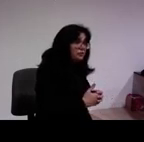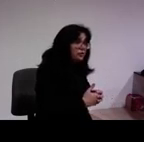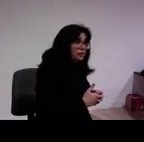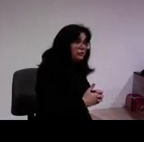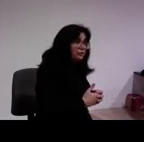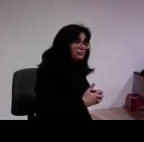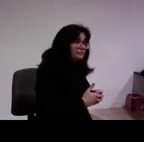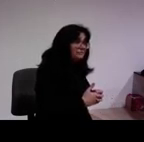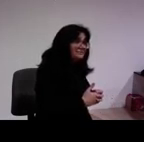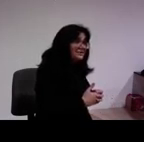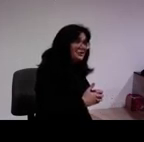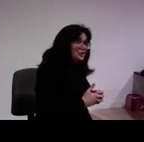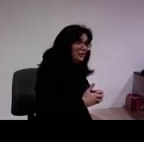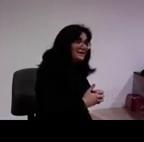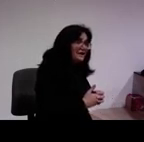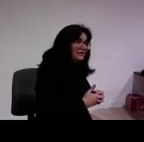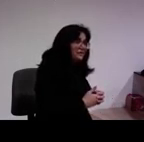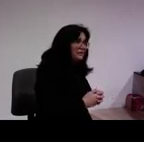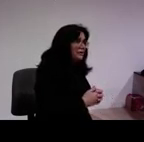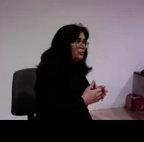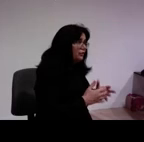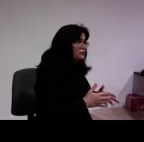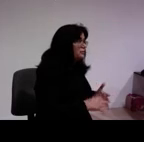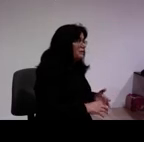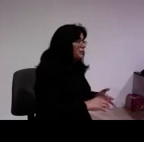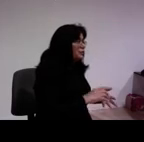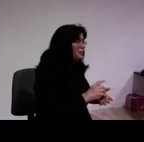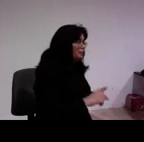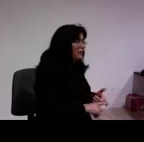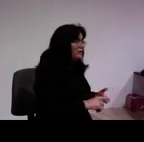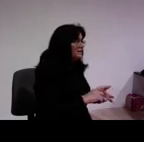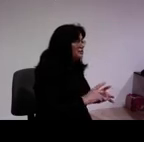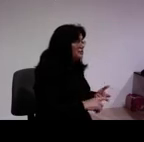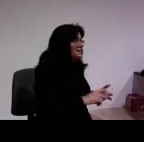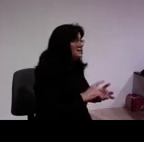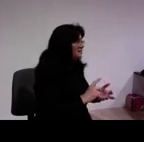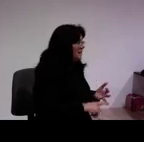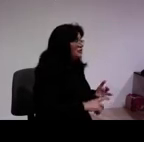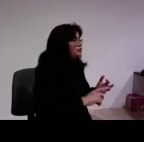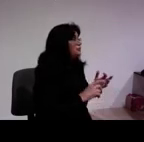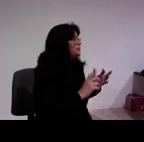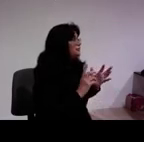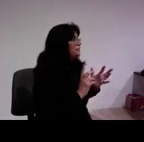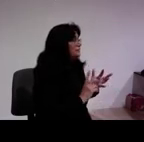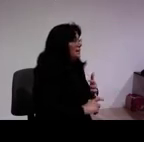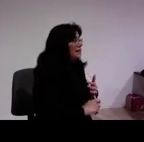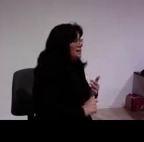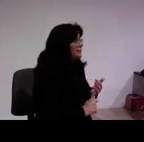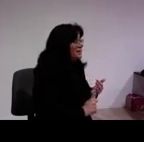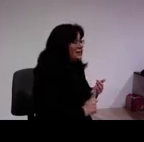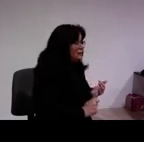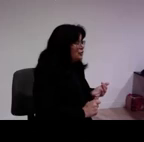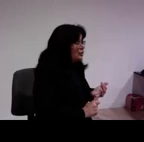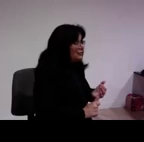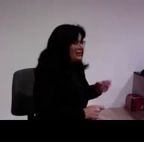intellectual thought. You know, so I count those people, Barry, Gillian, Andrew.